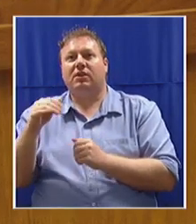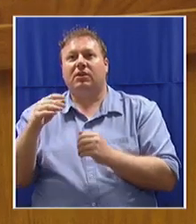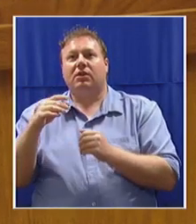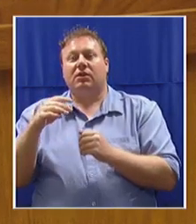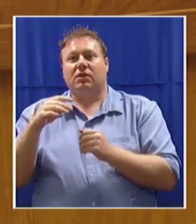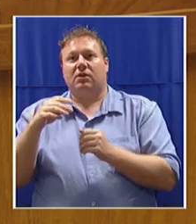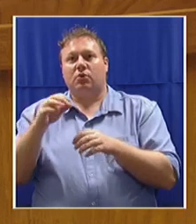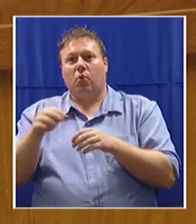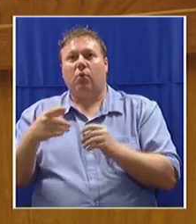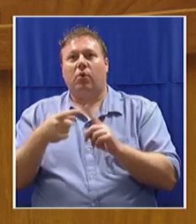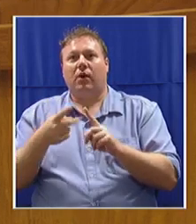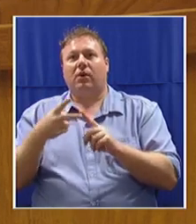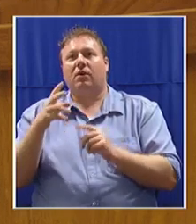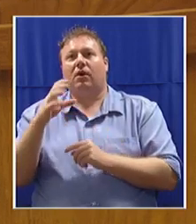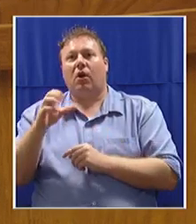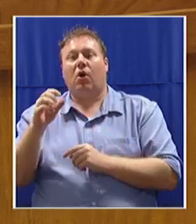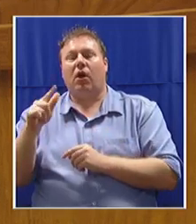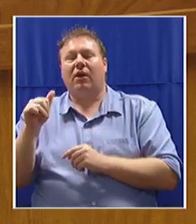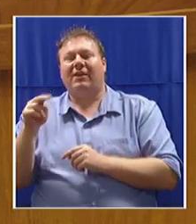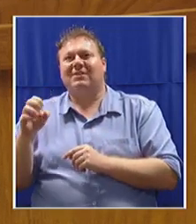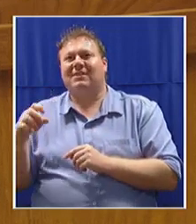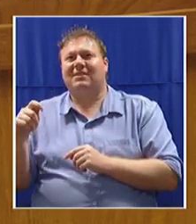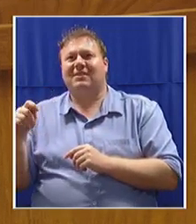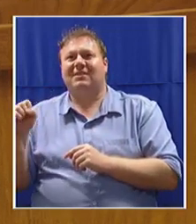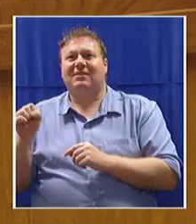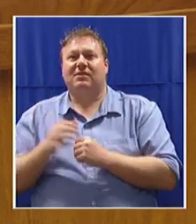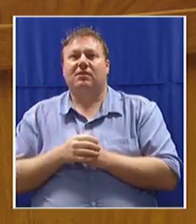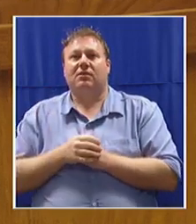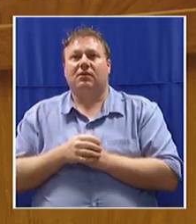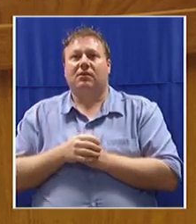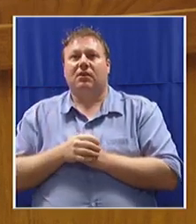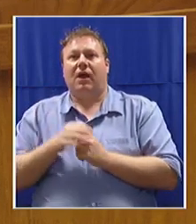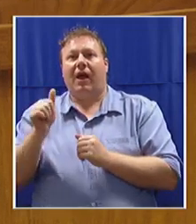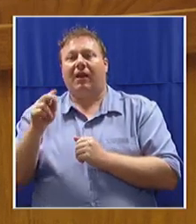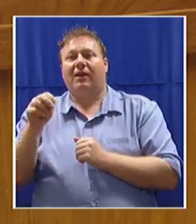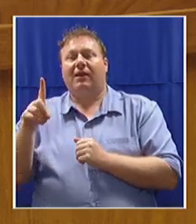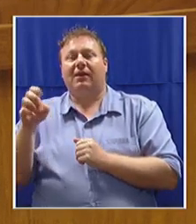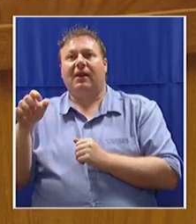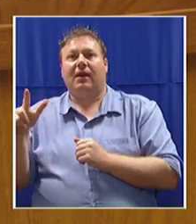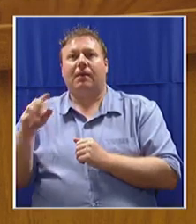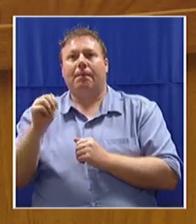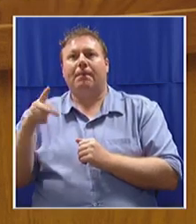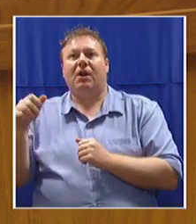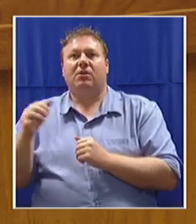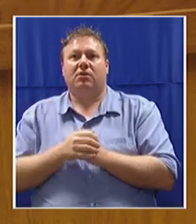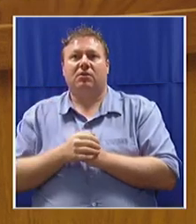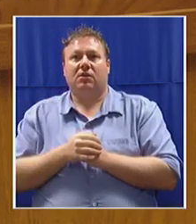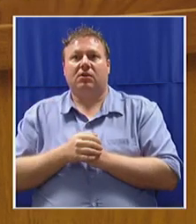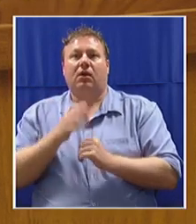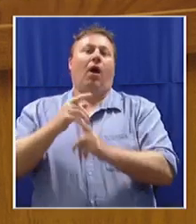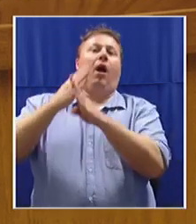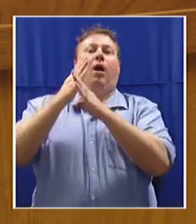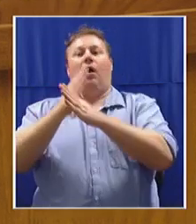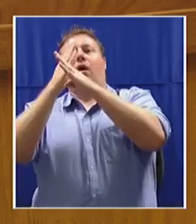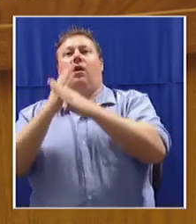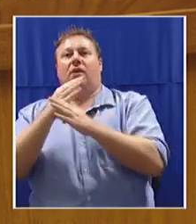You could see Mr. Andile Mgatama is opposition to various things, you can